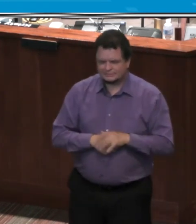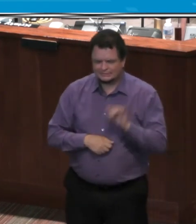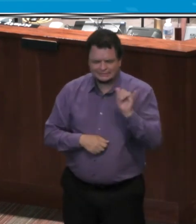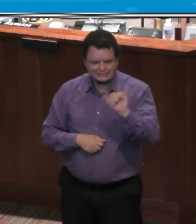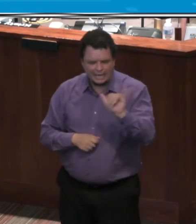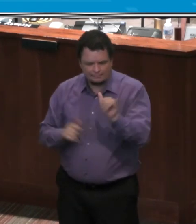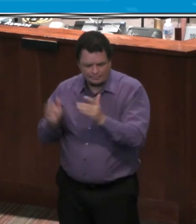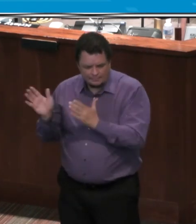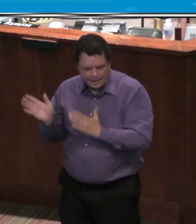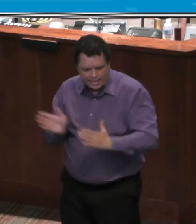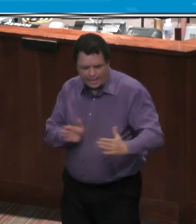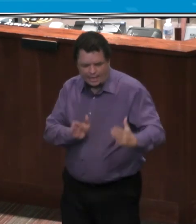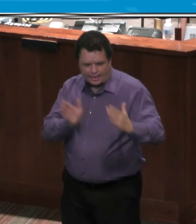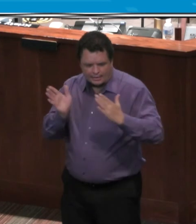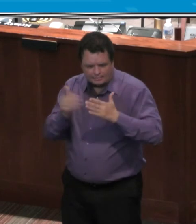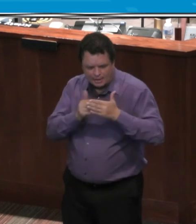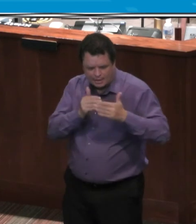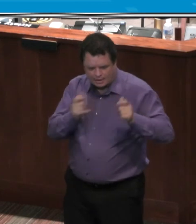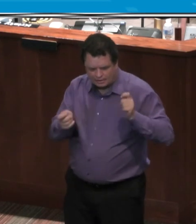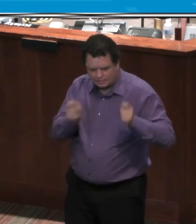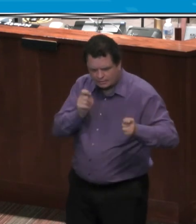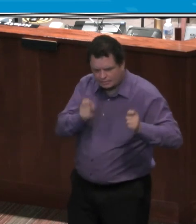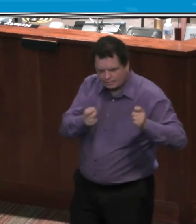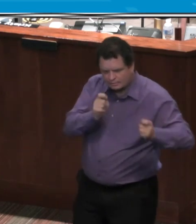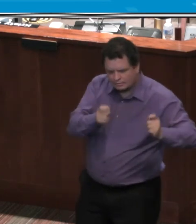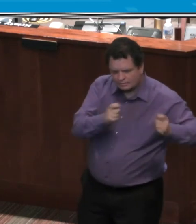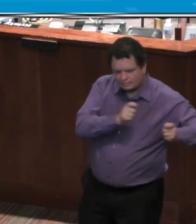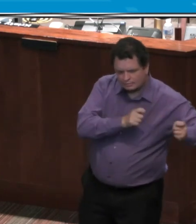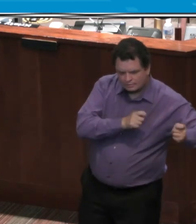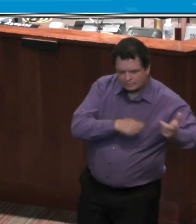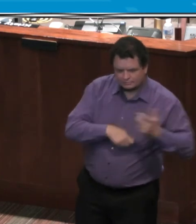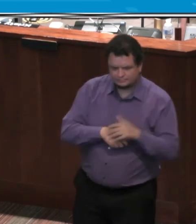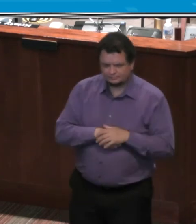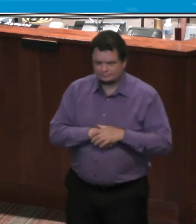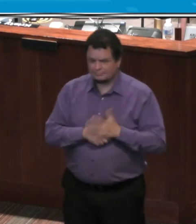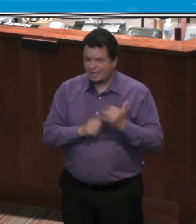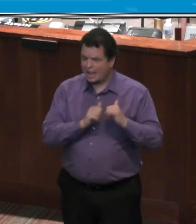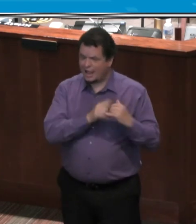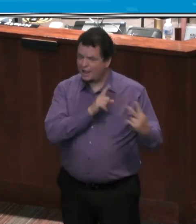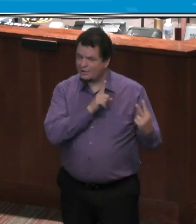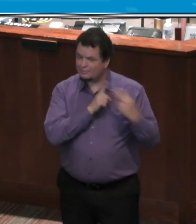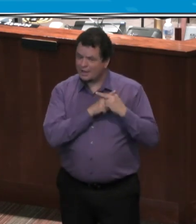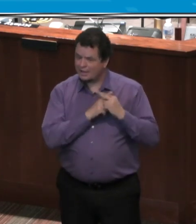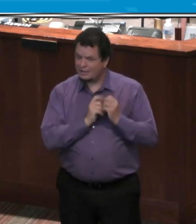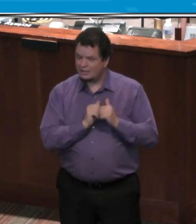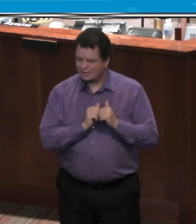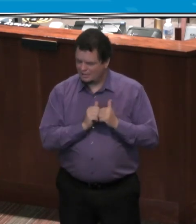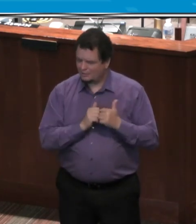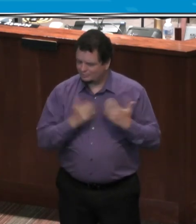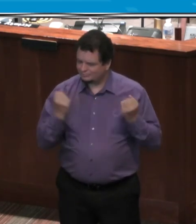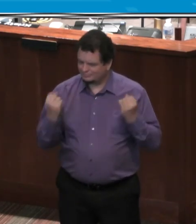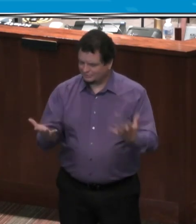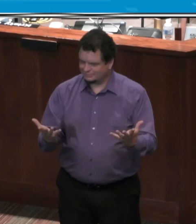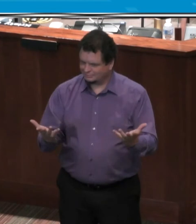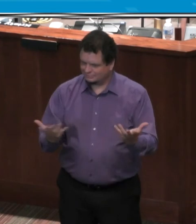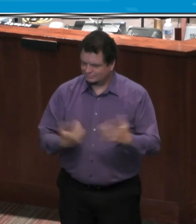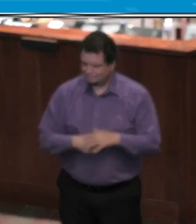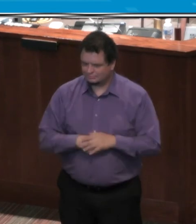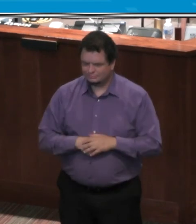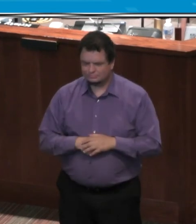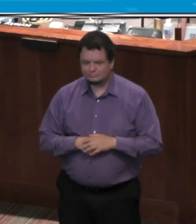that I believe it's just a matter of time before we're going to be allowed to go back to